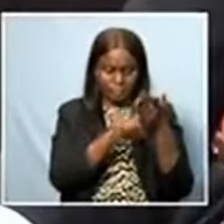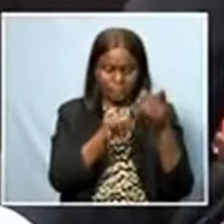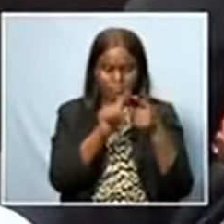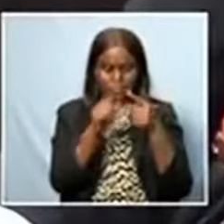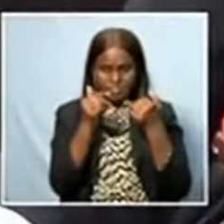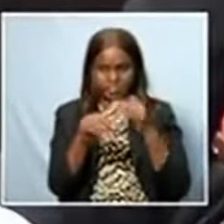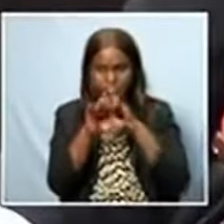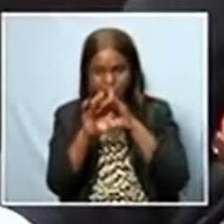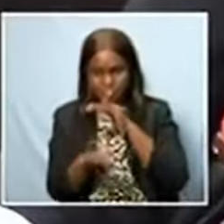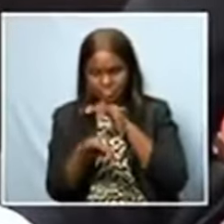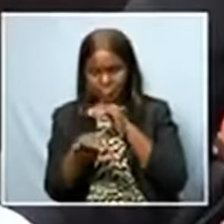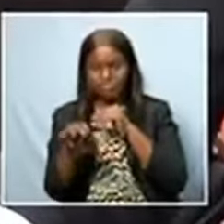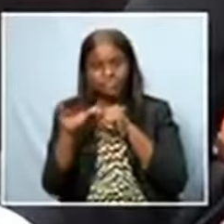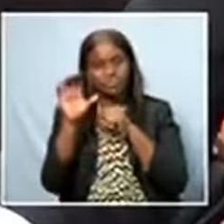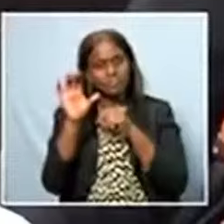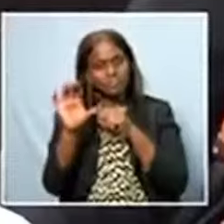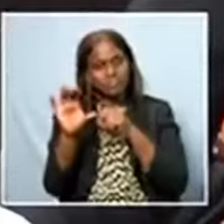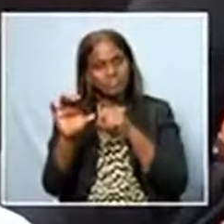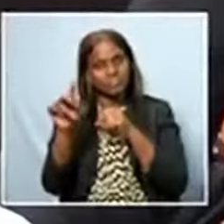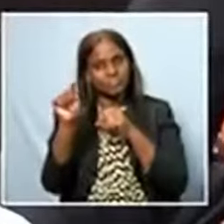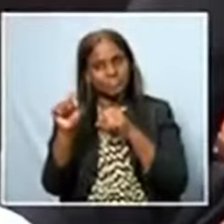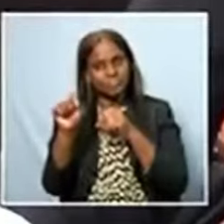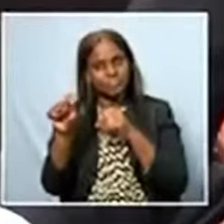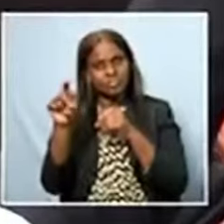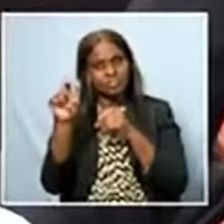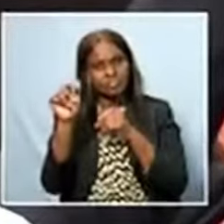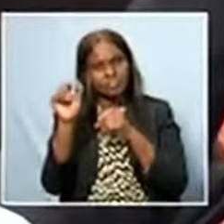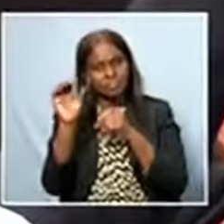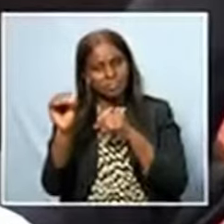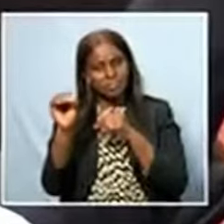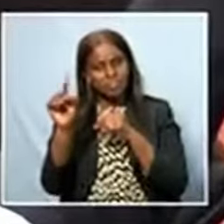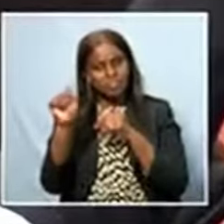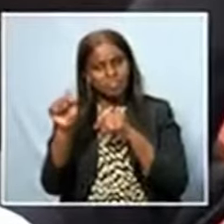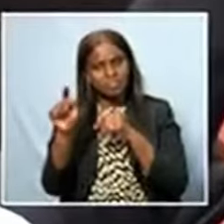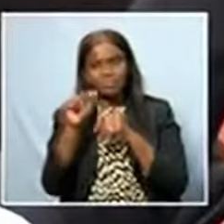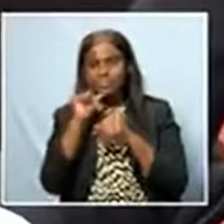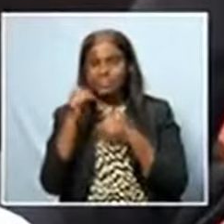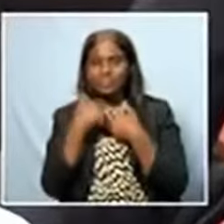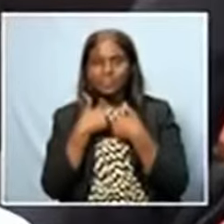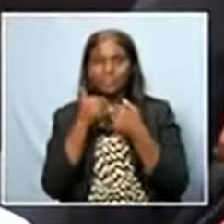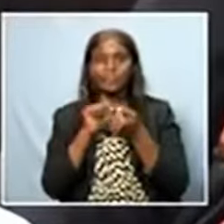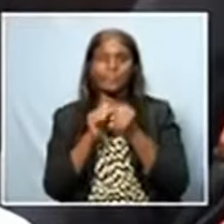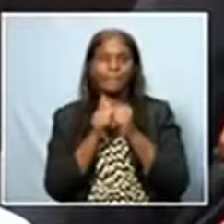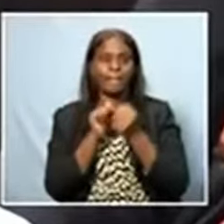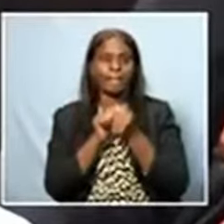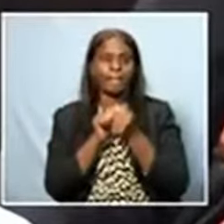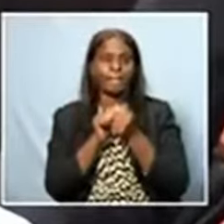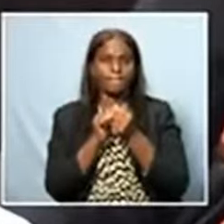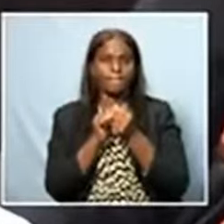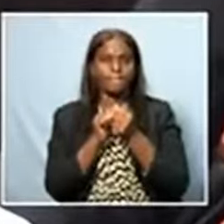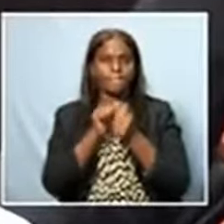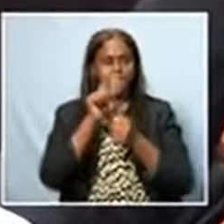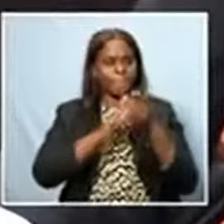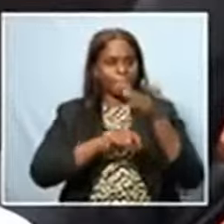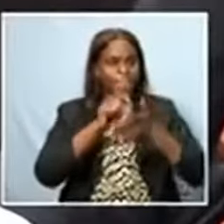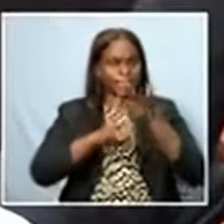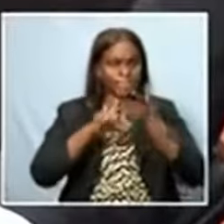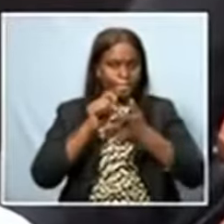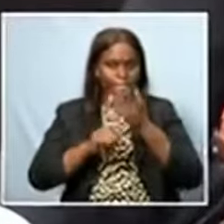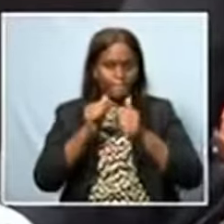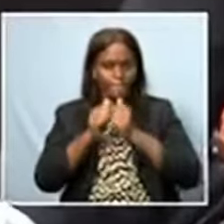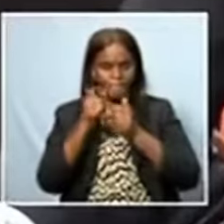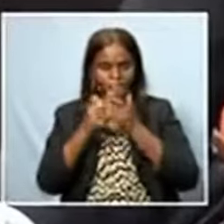now under corporate or turnover tax, isn't it going to affect the prices